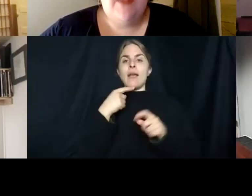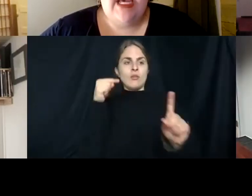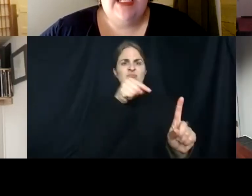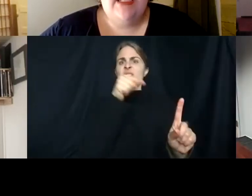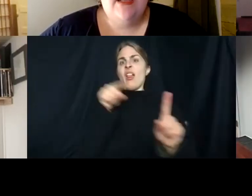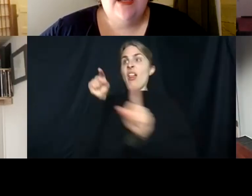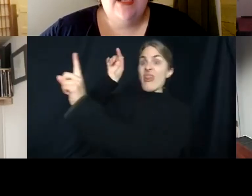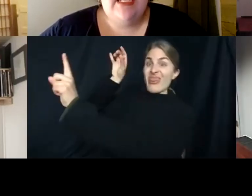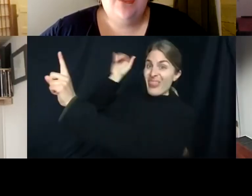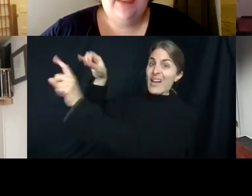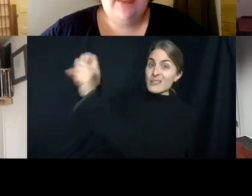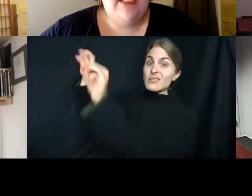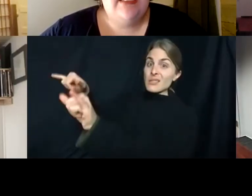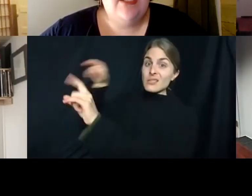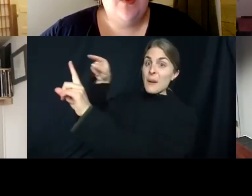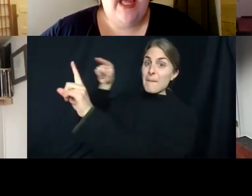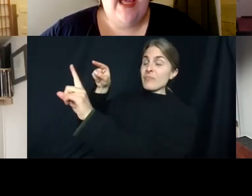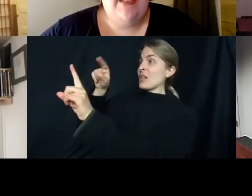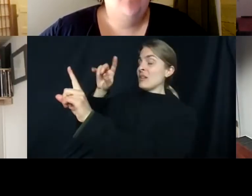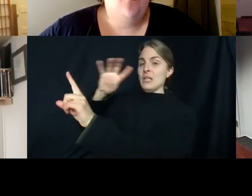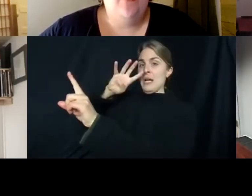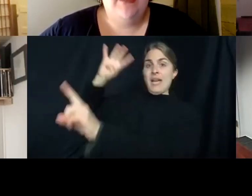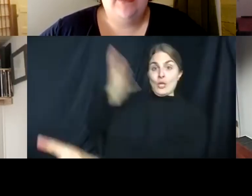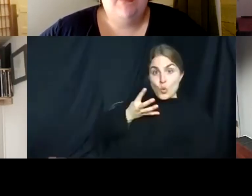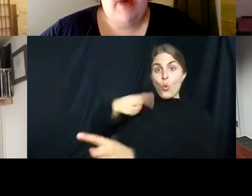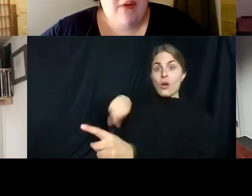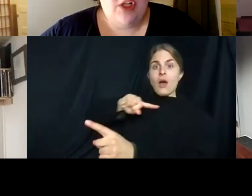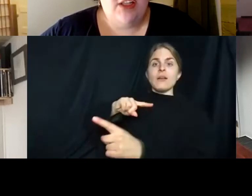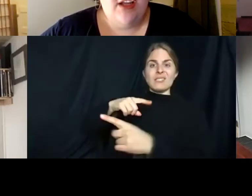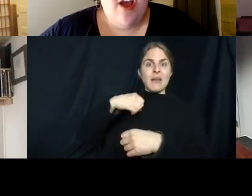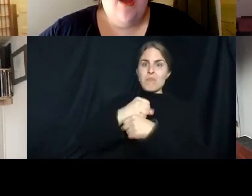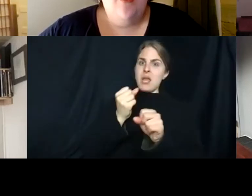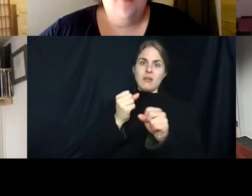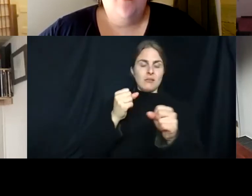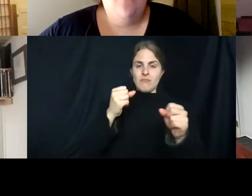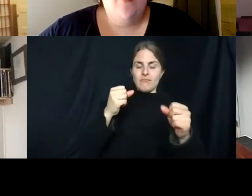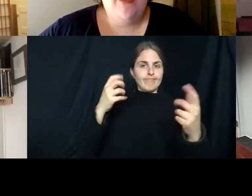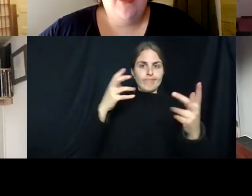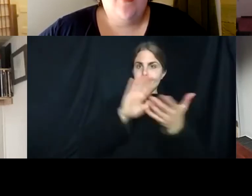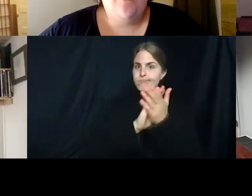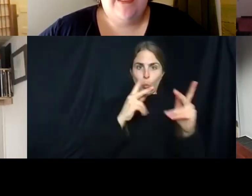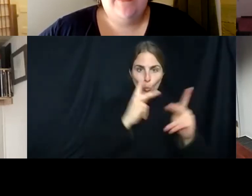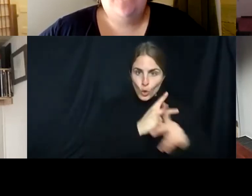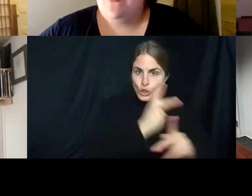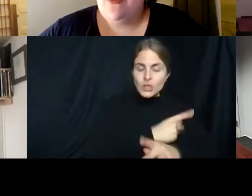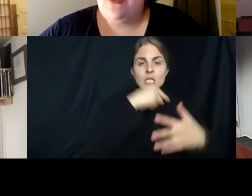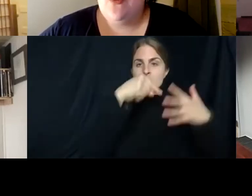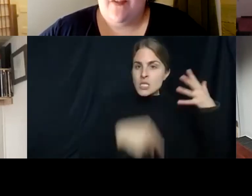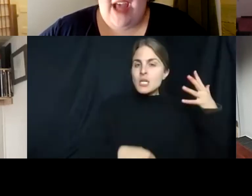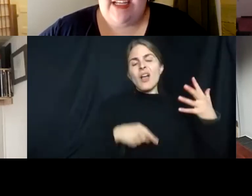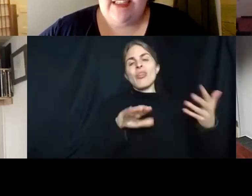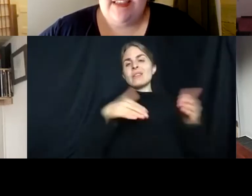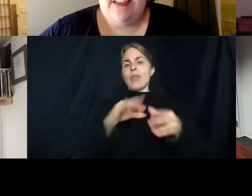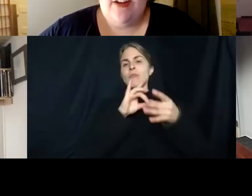system that essentially sent us into a well-being spiral, our death is attributed to